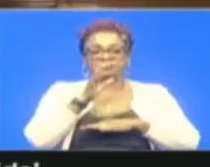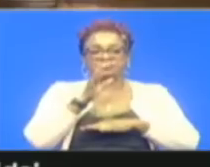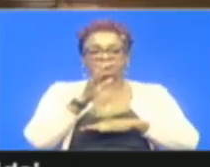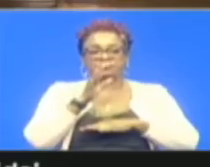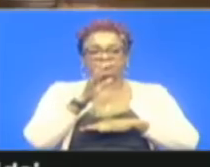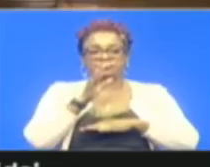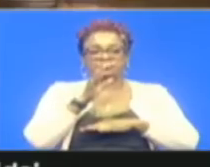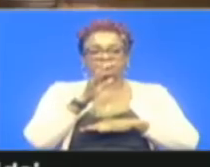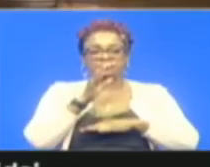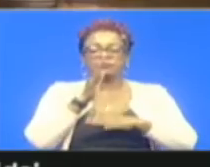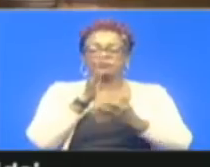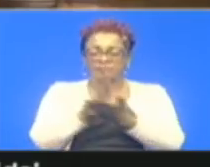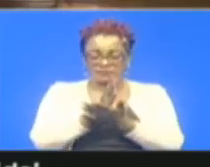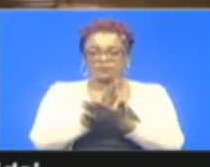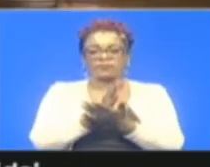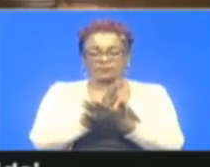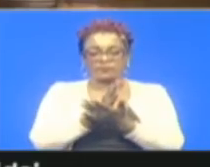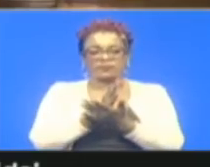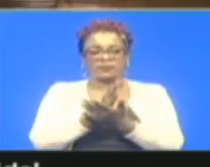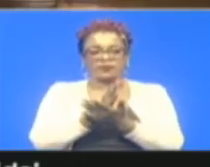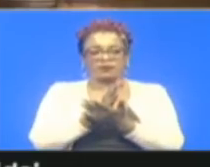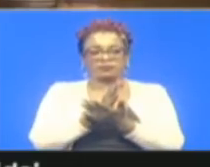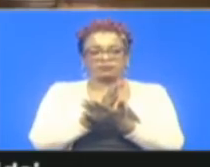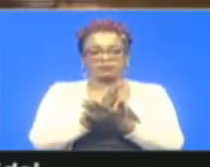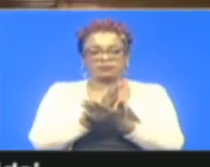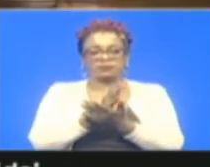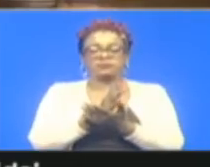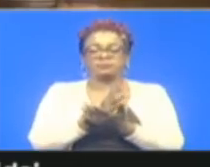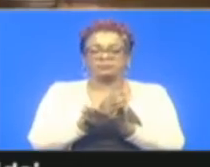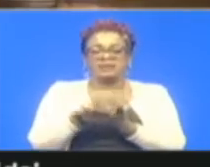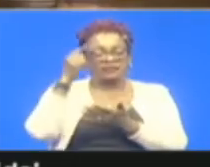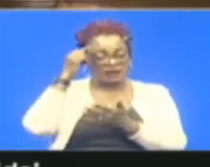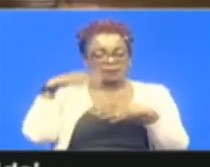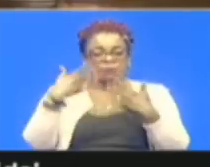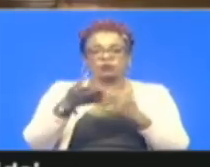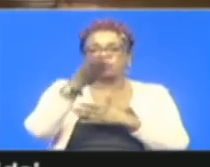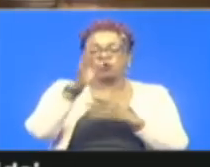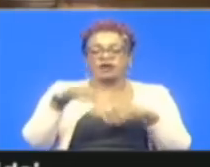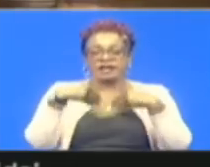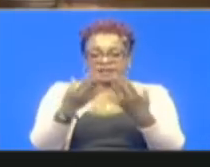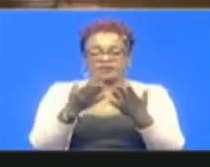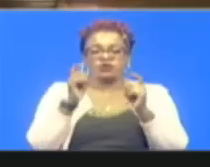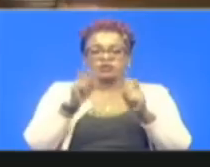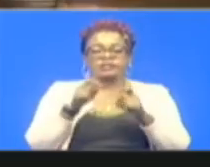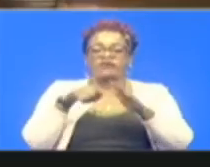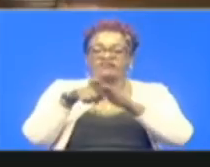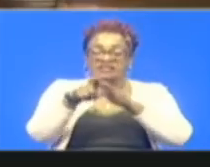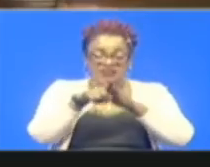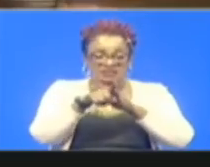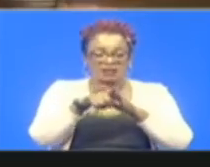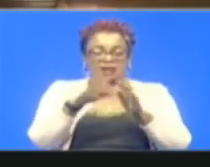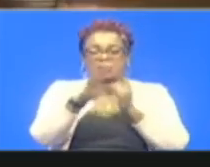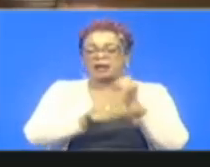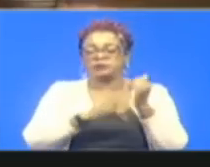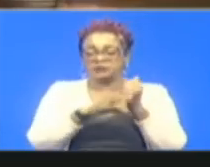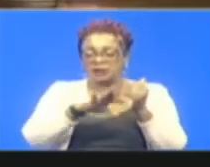to really take it and get it as God given. They really need to visit those counties which are facing these problems